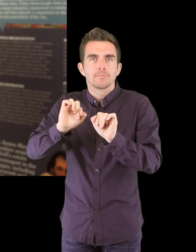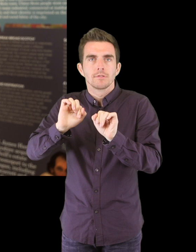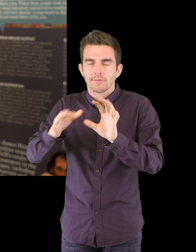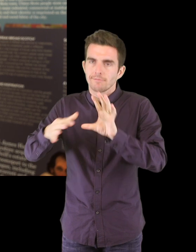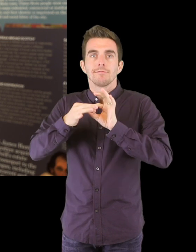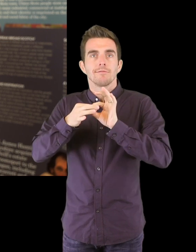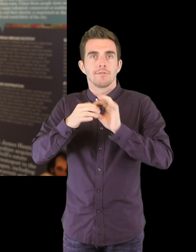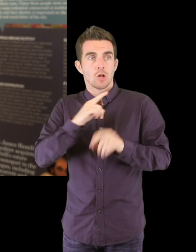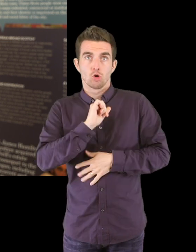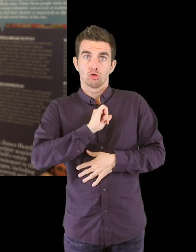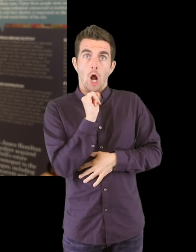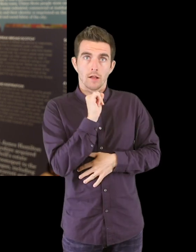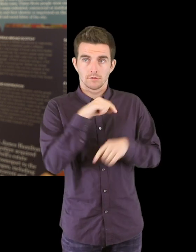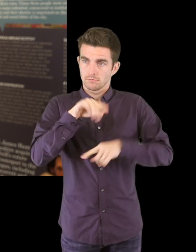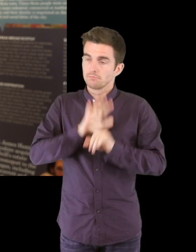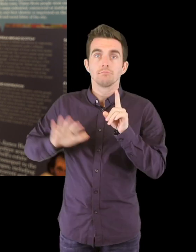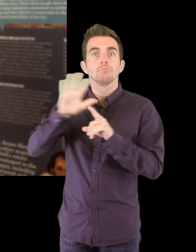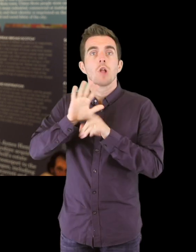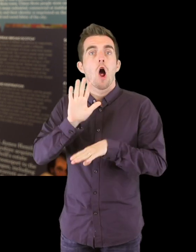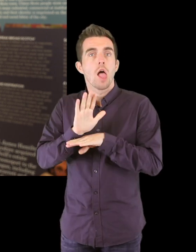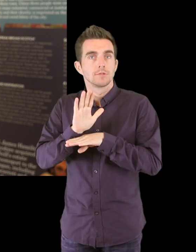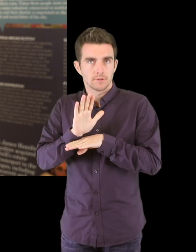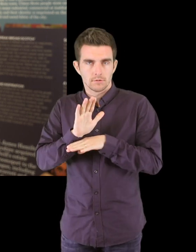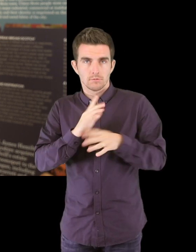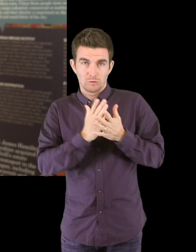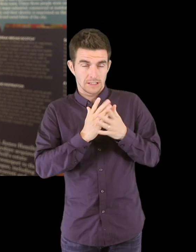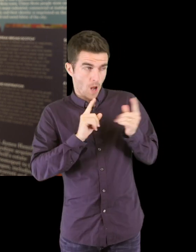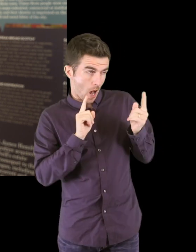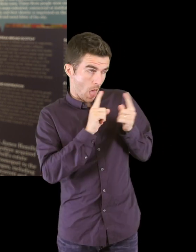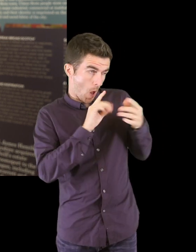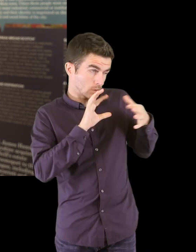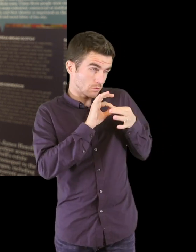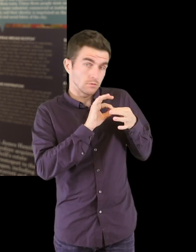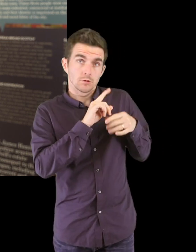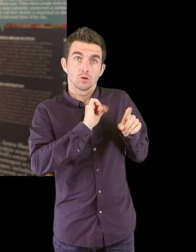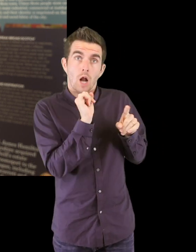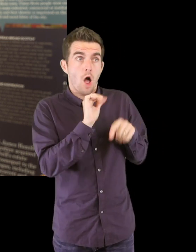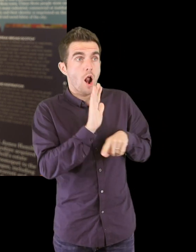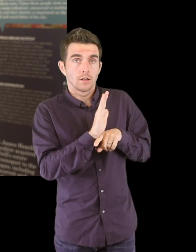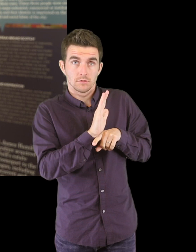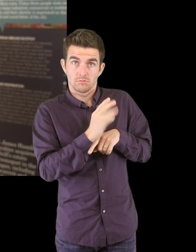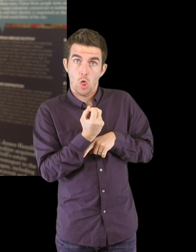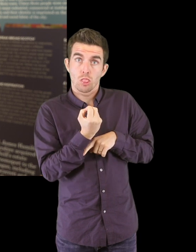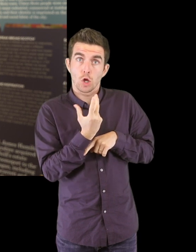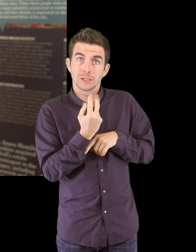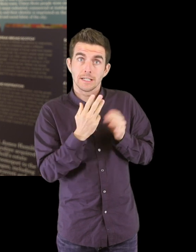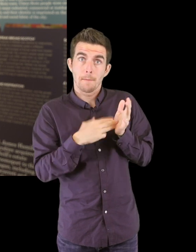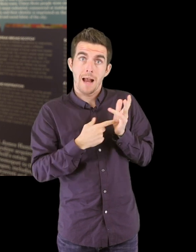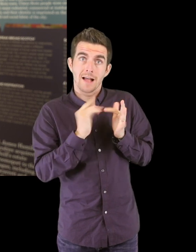linguistic connections between the province of Ulster and Scotland. At their closest point, Scotland and Ulster are separated